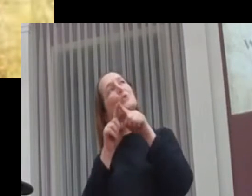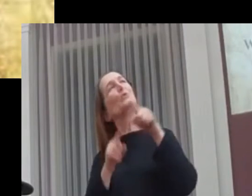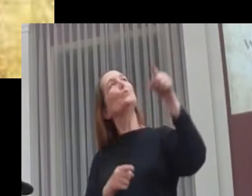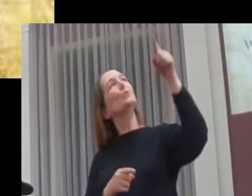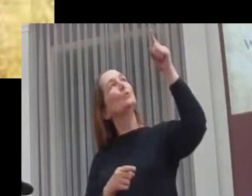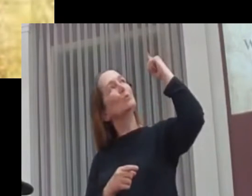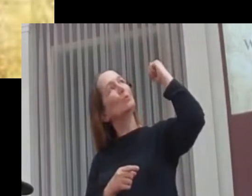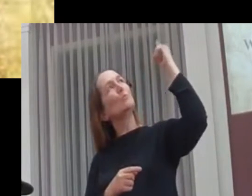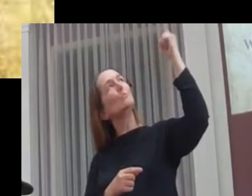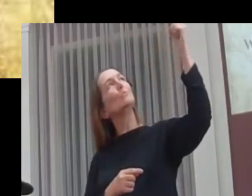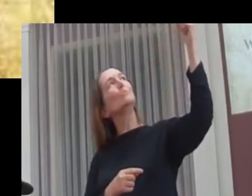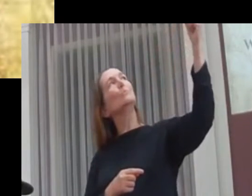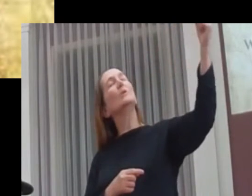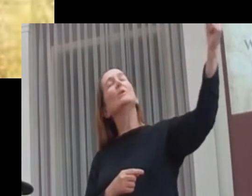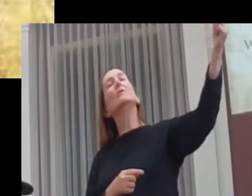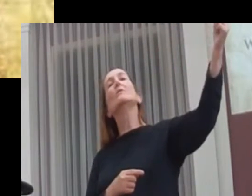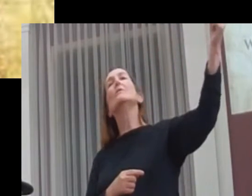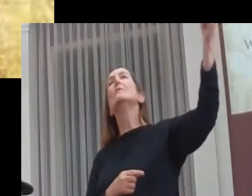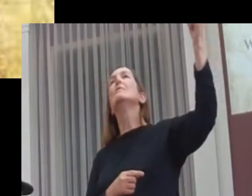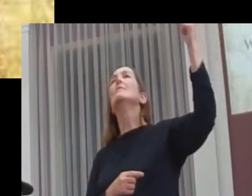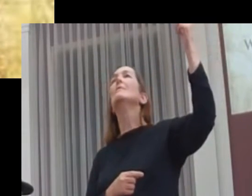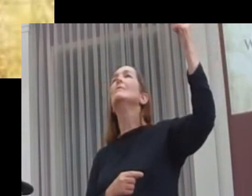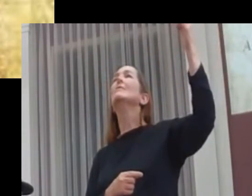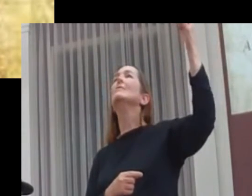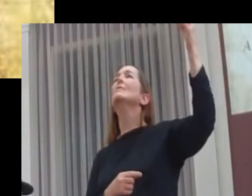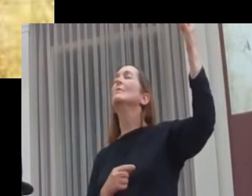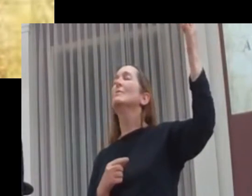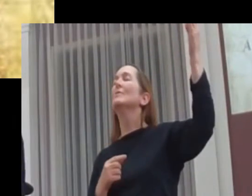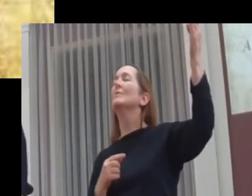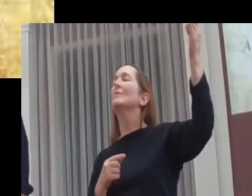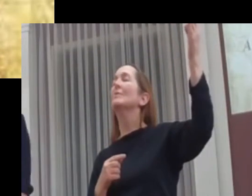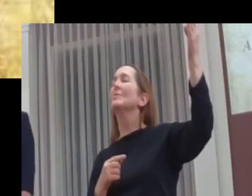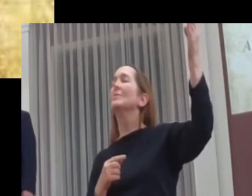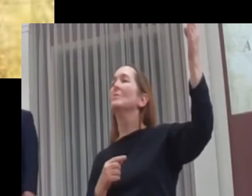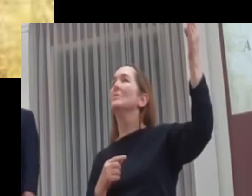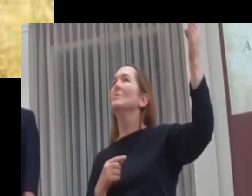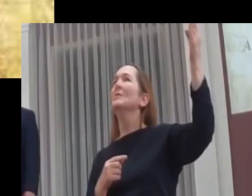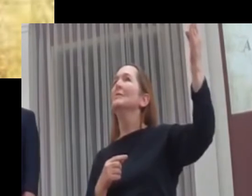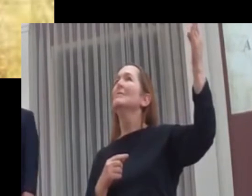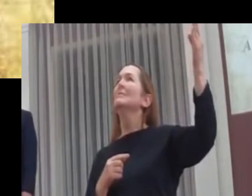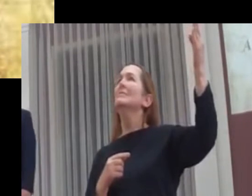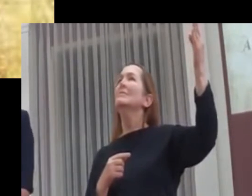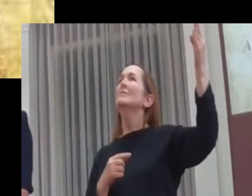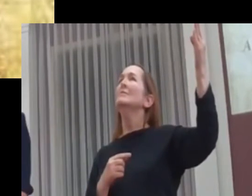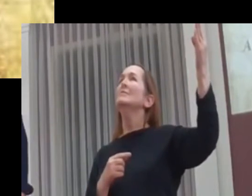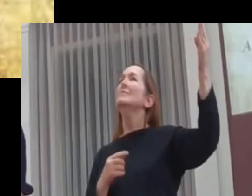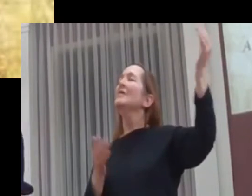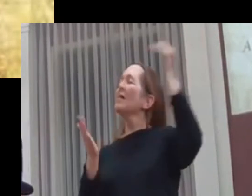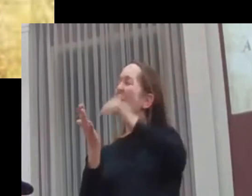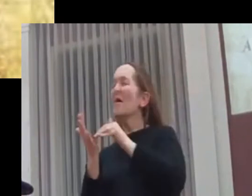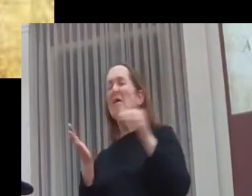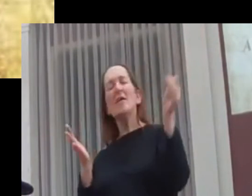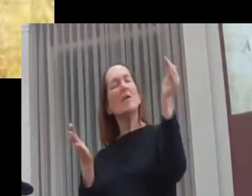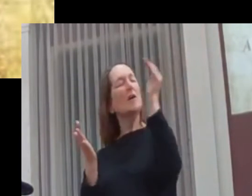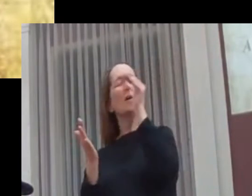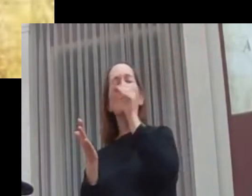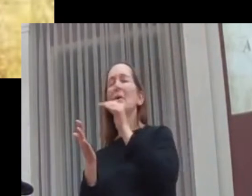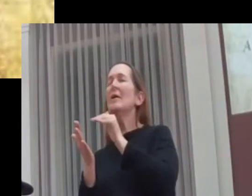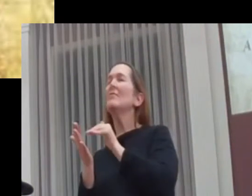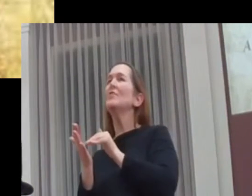apart. What is your answer to me?